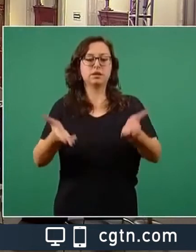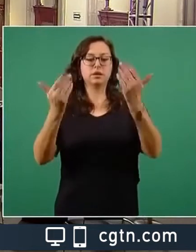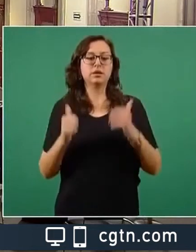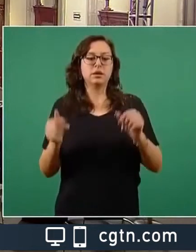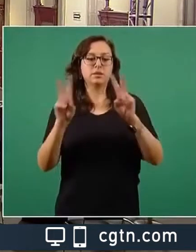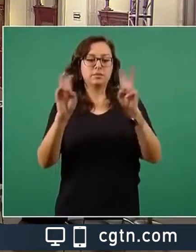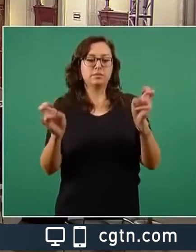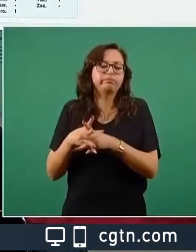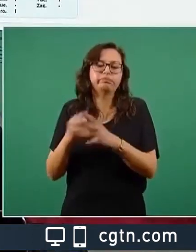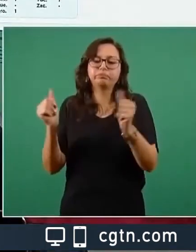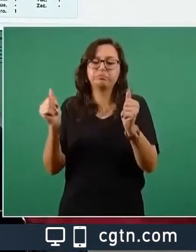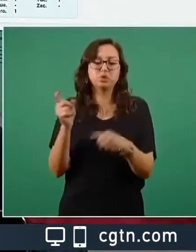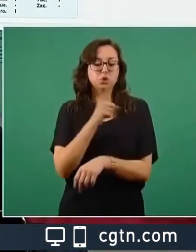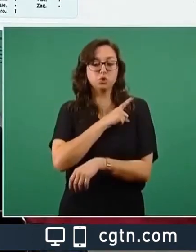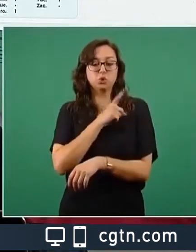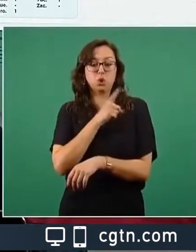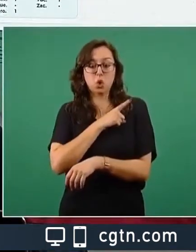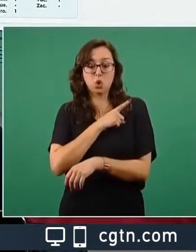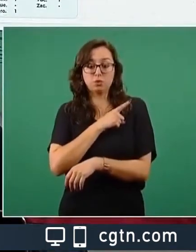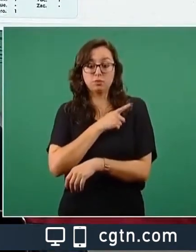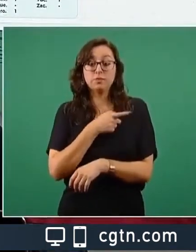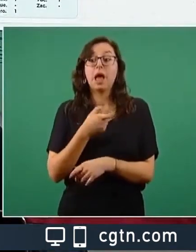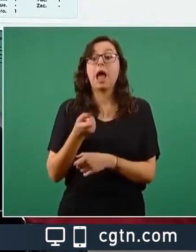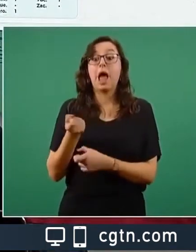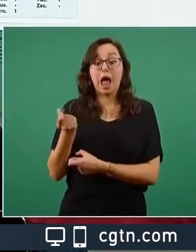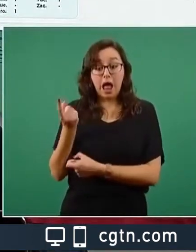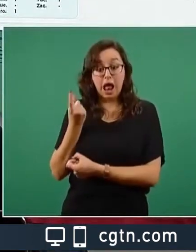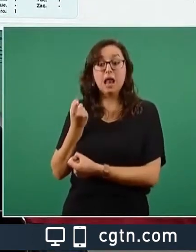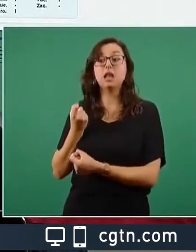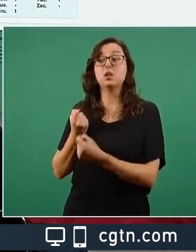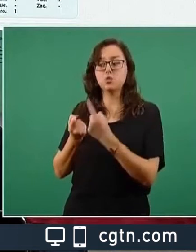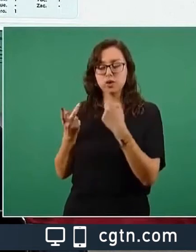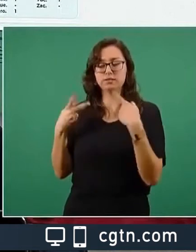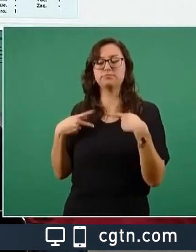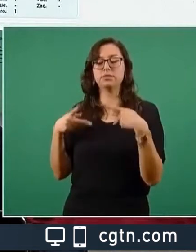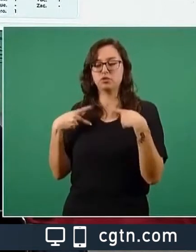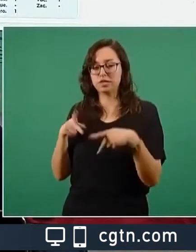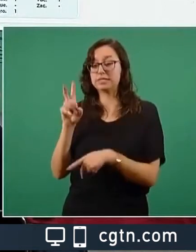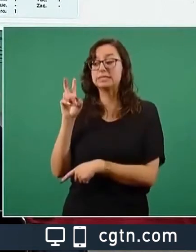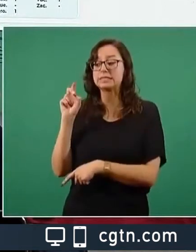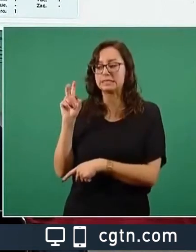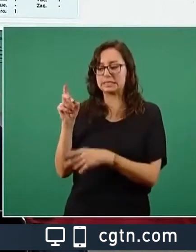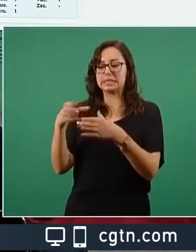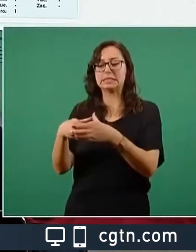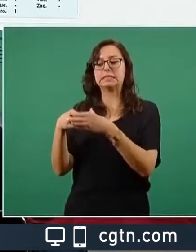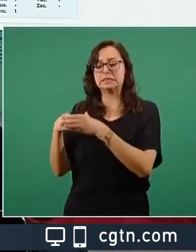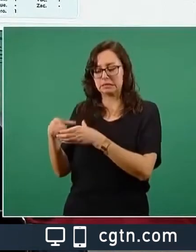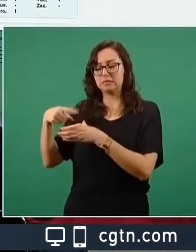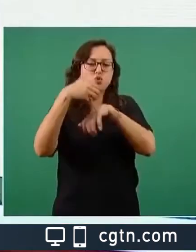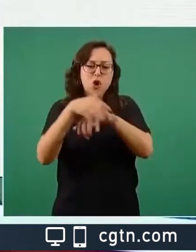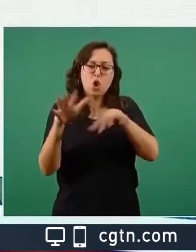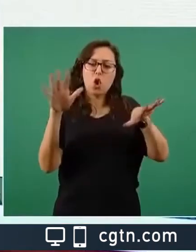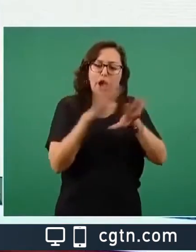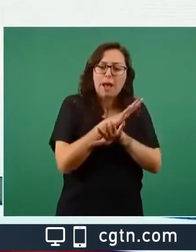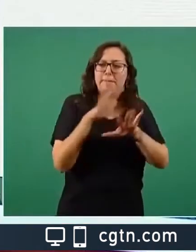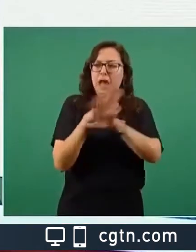news conference last week, Mexico's top antivirus epidemiologist said that demand still outpaces vaccine supplies.